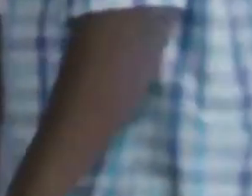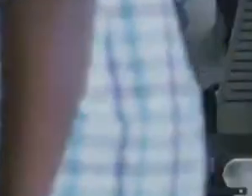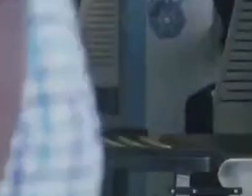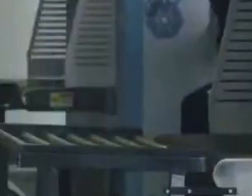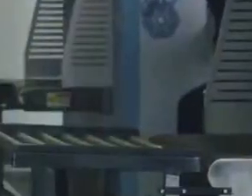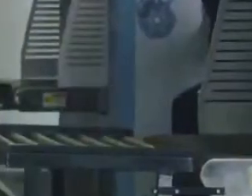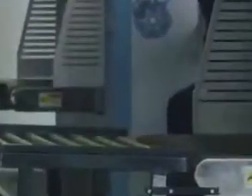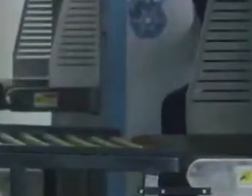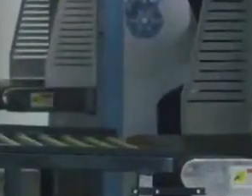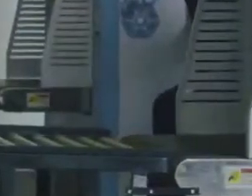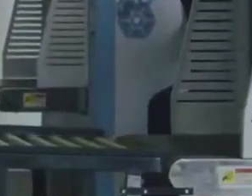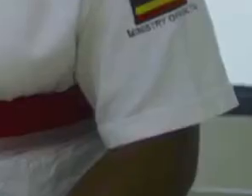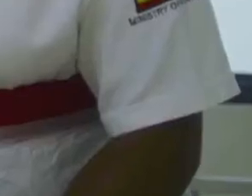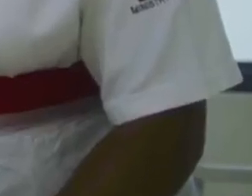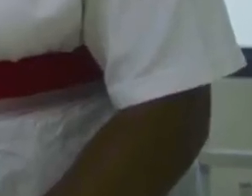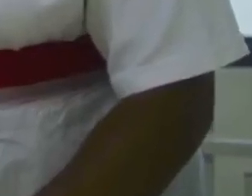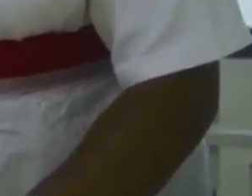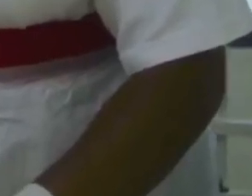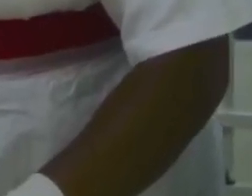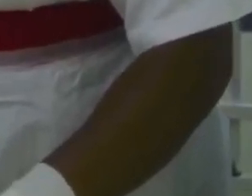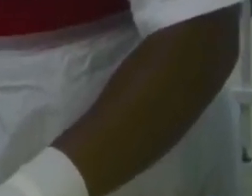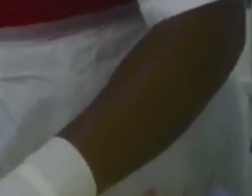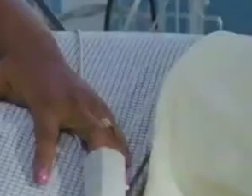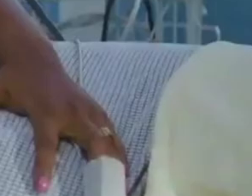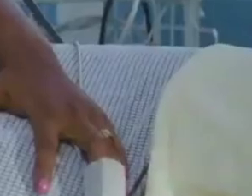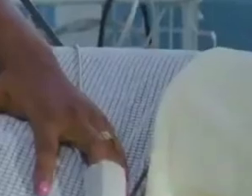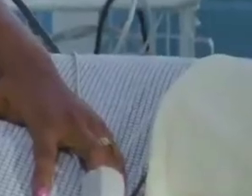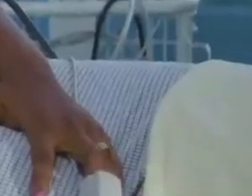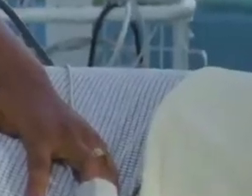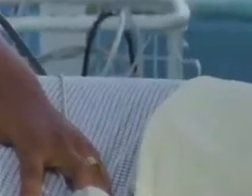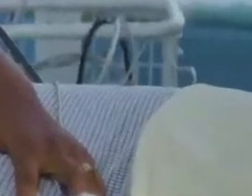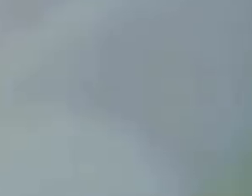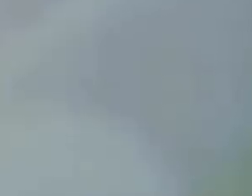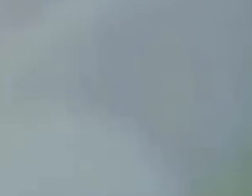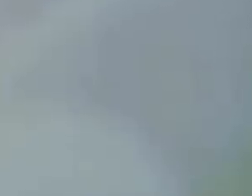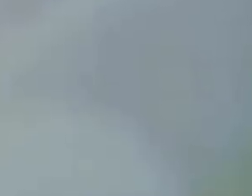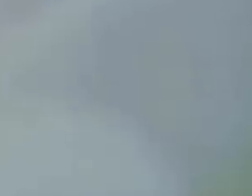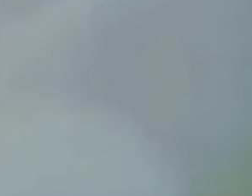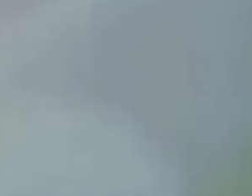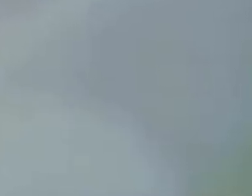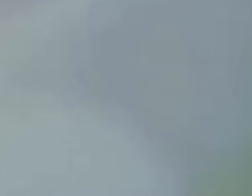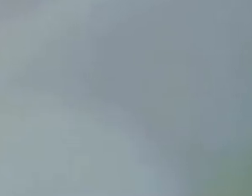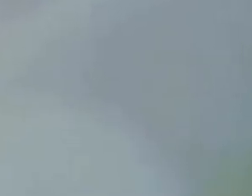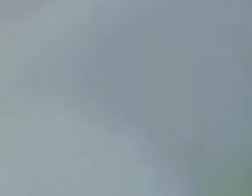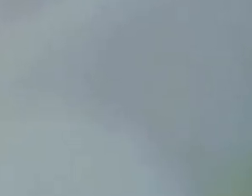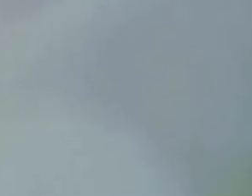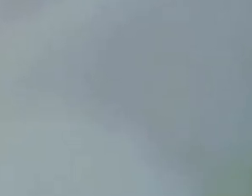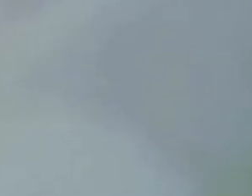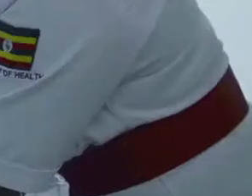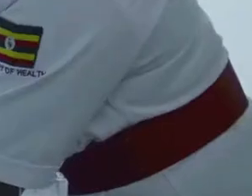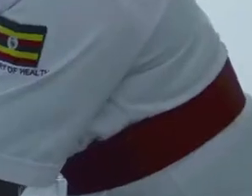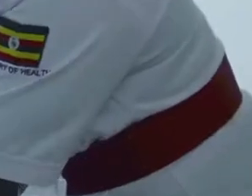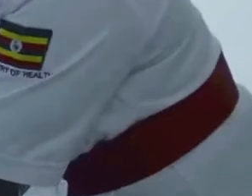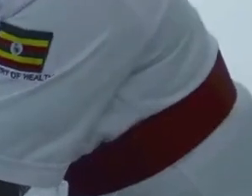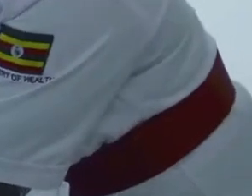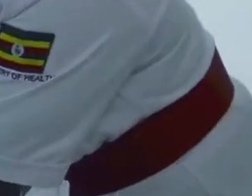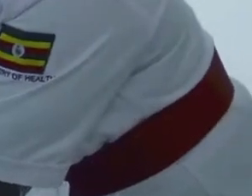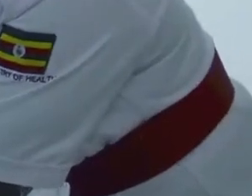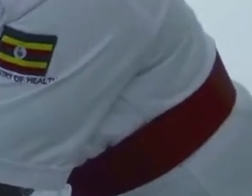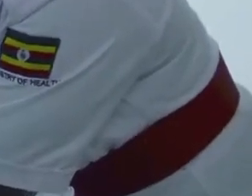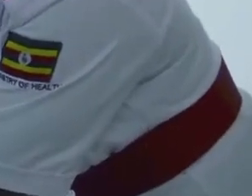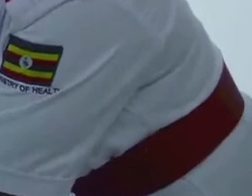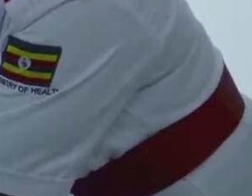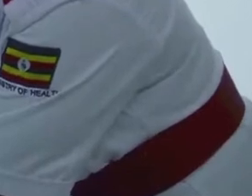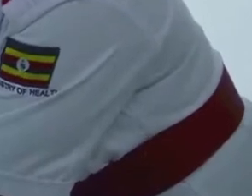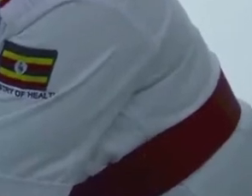Mulago Specialized Women and Neonatal Hospital. Also, my new baby was able to make it through his first